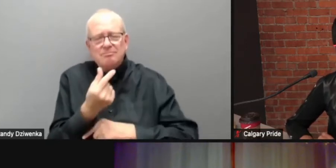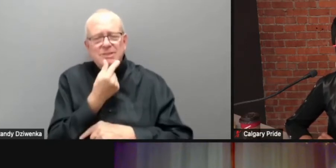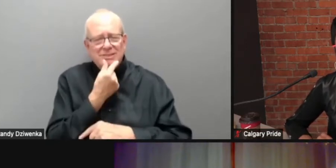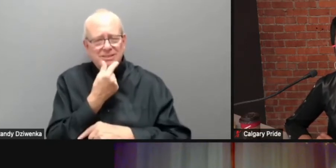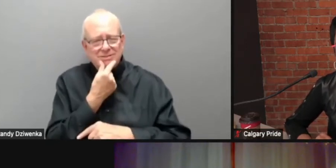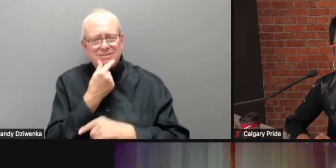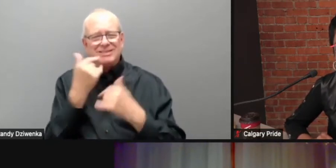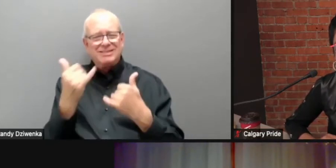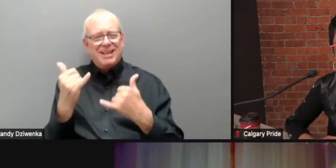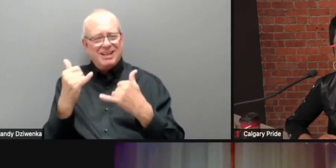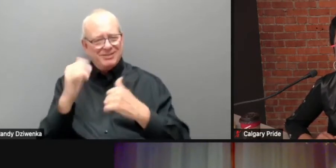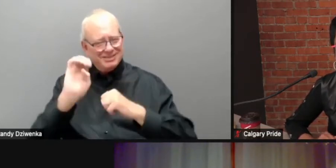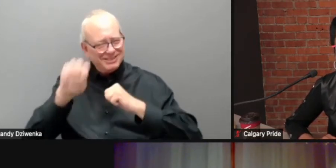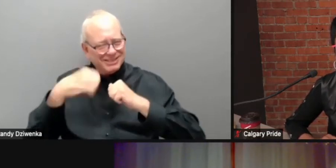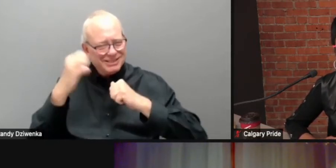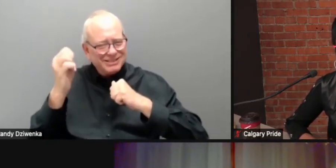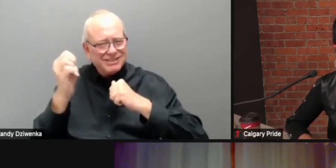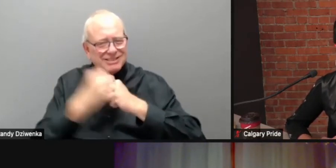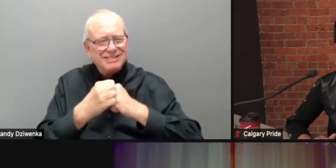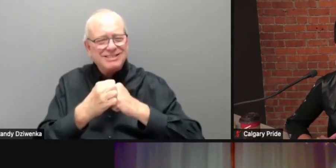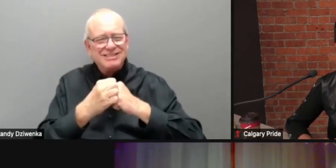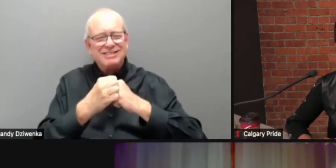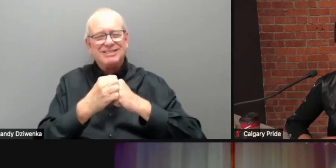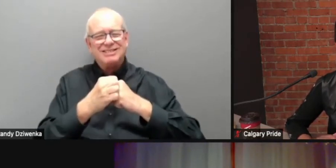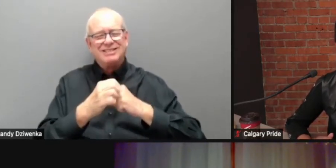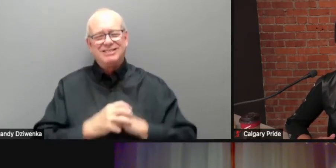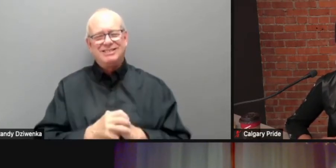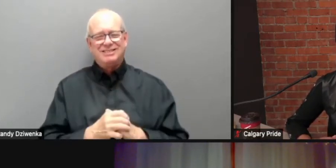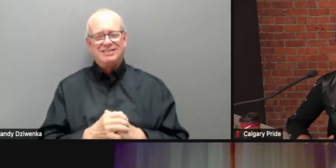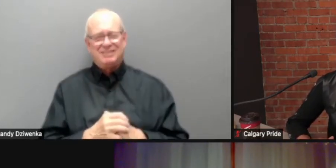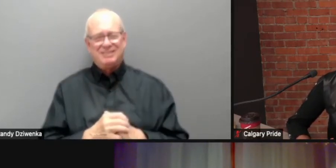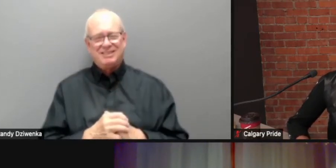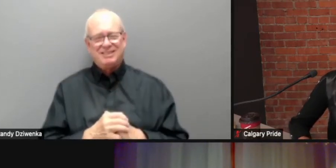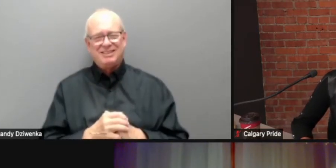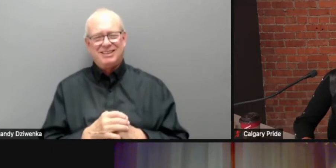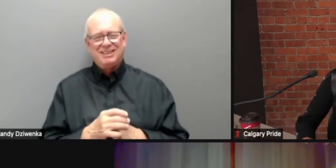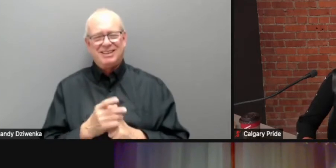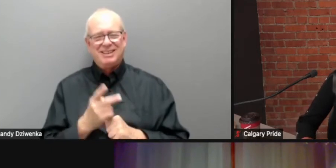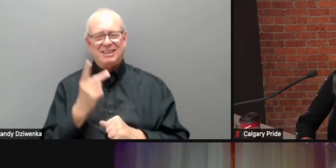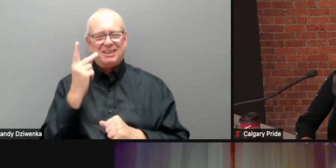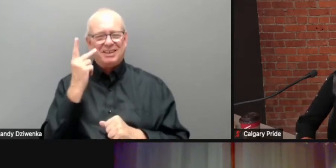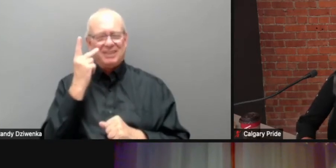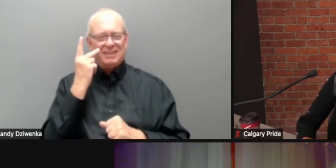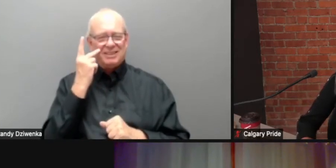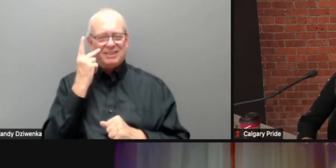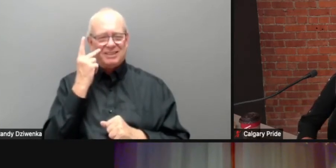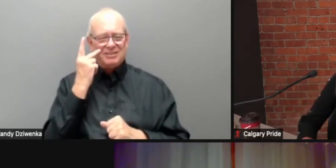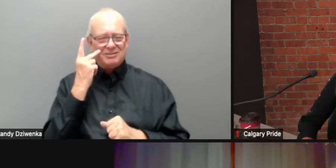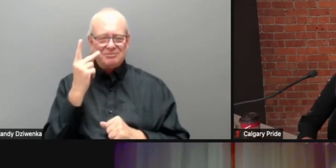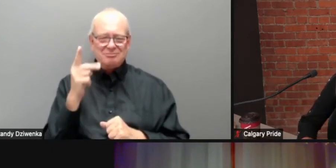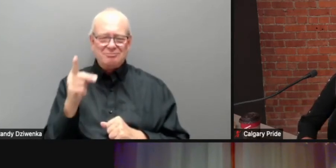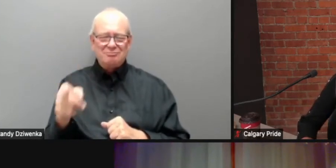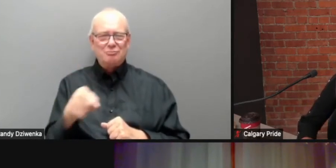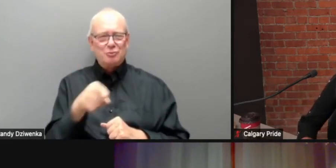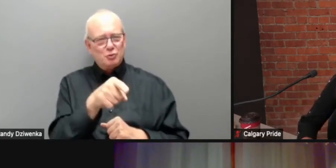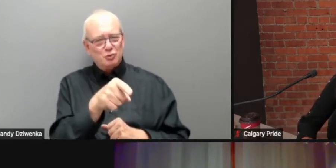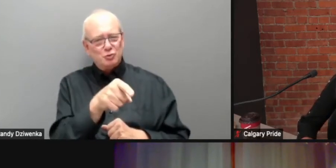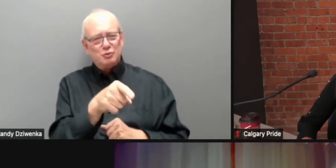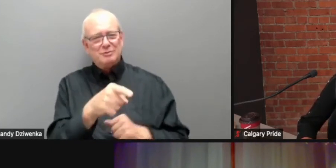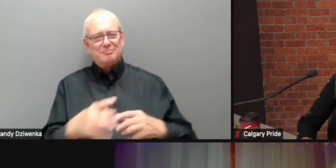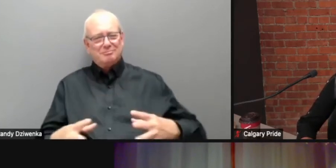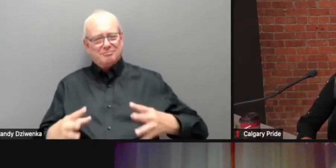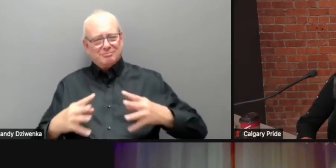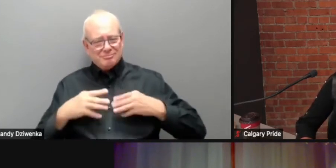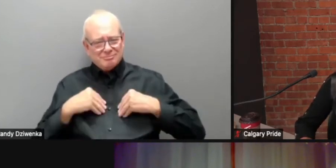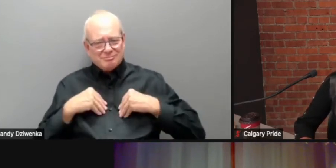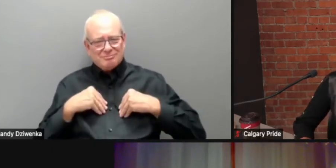evolution of how this journey is embraced by support and love. When Amrit first came out to you,